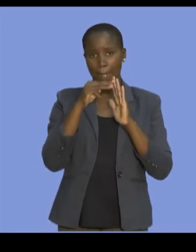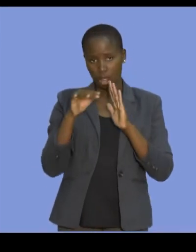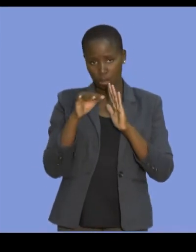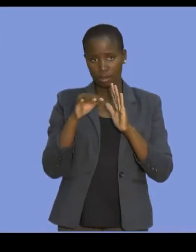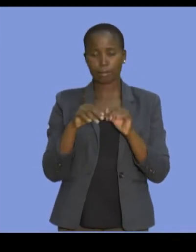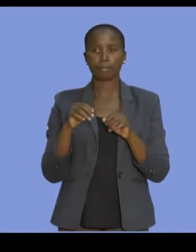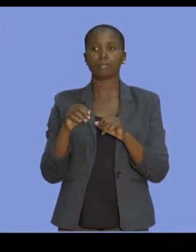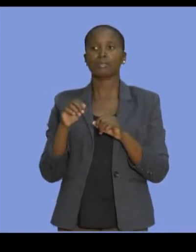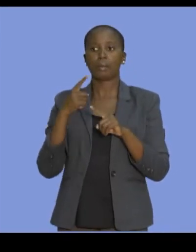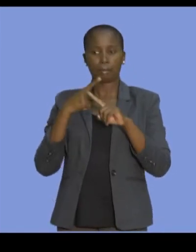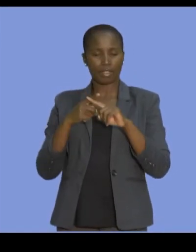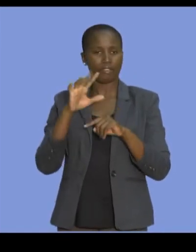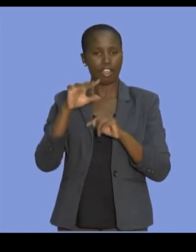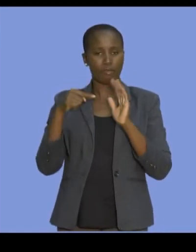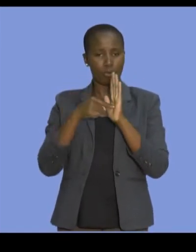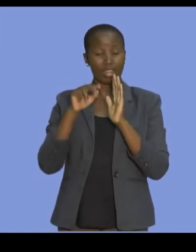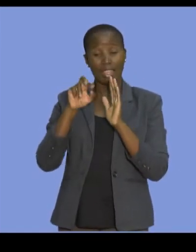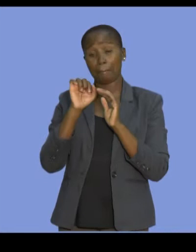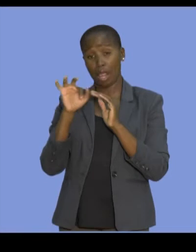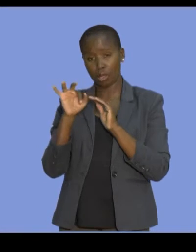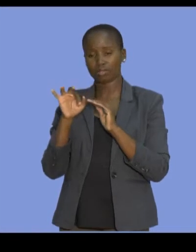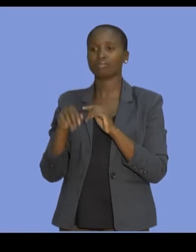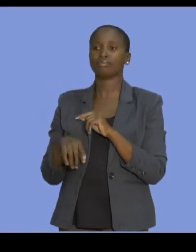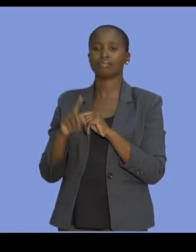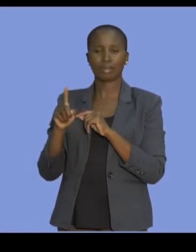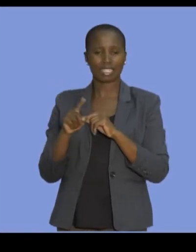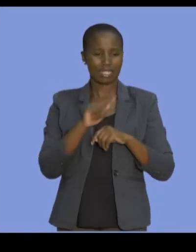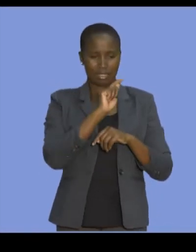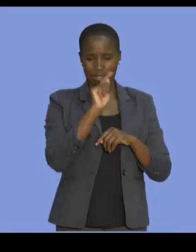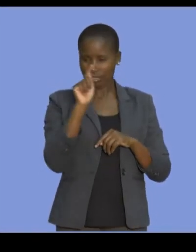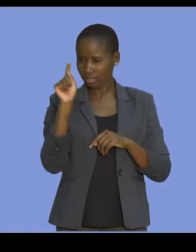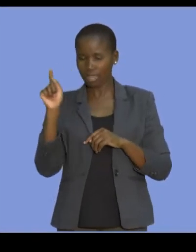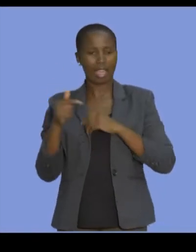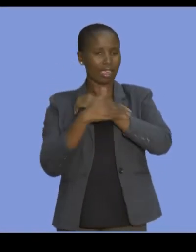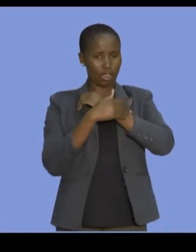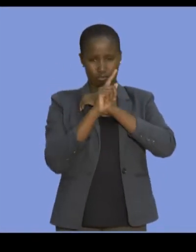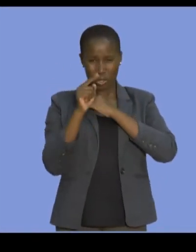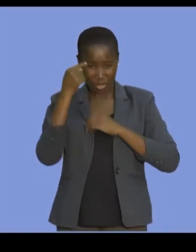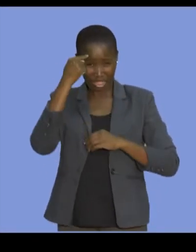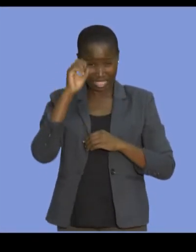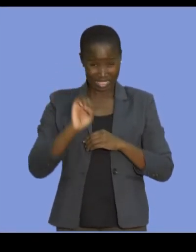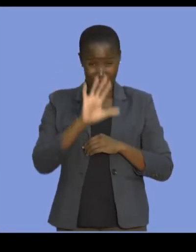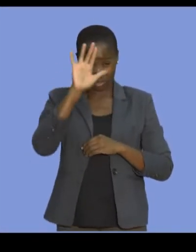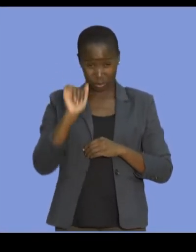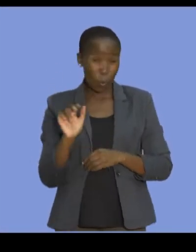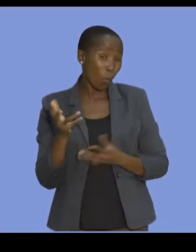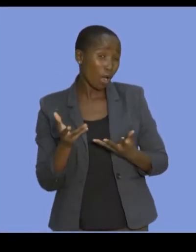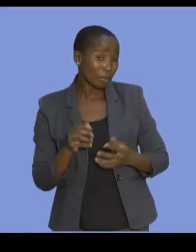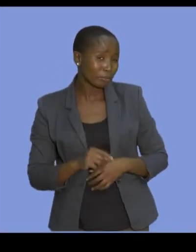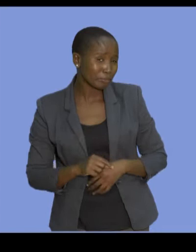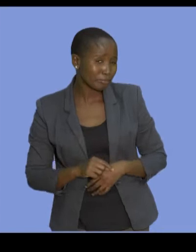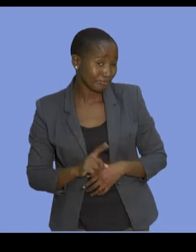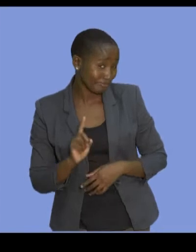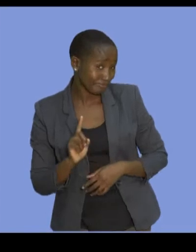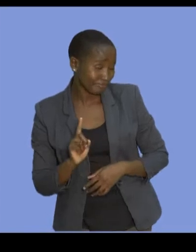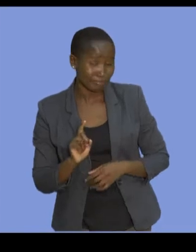5.8 million, which is another country. Where do you think South Africa actually falls? Any idea? Are we a population